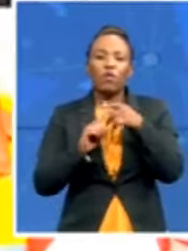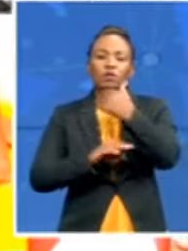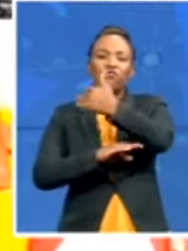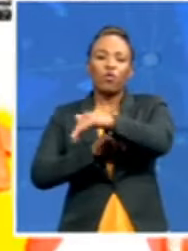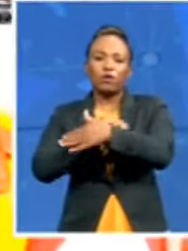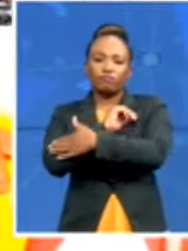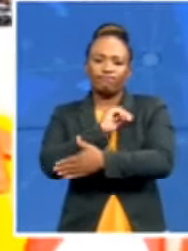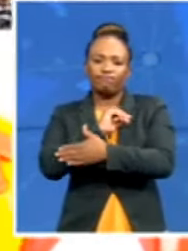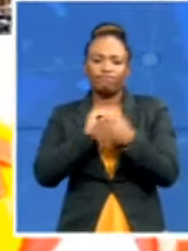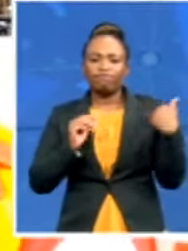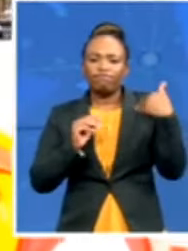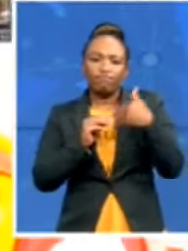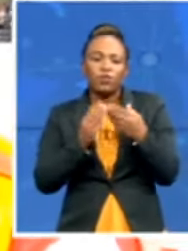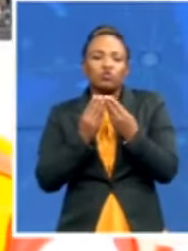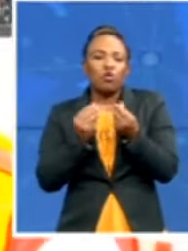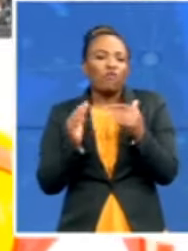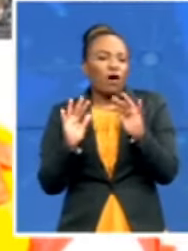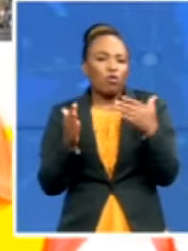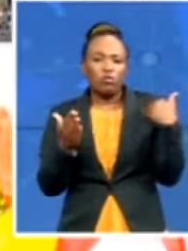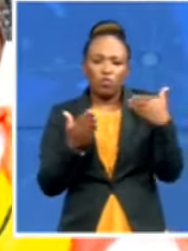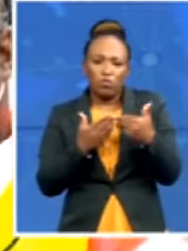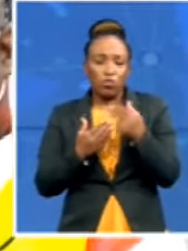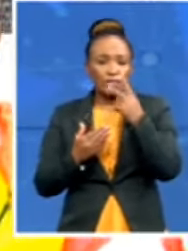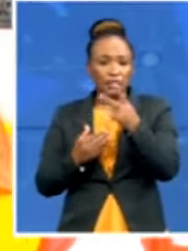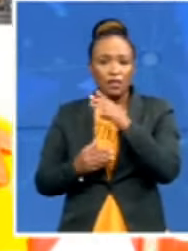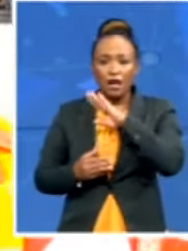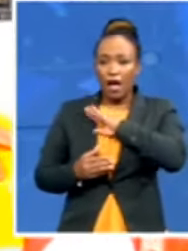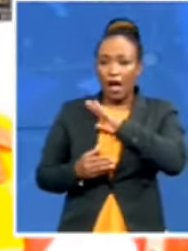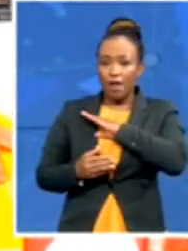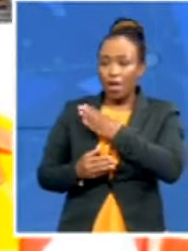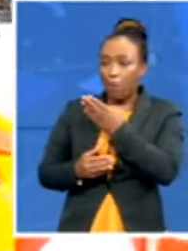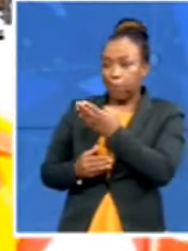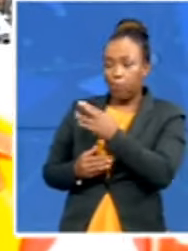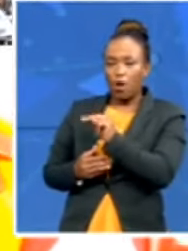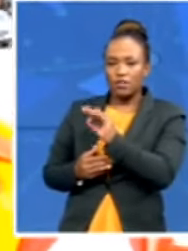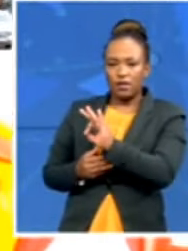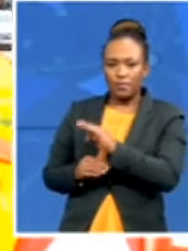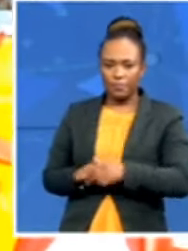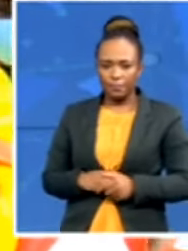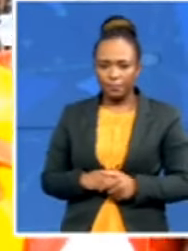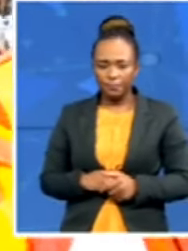far? We can see the army already here on the N3. Well, there is a multi-pronged